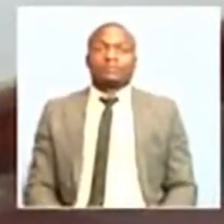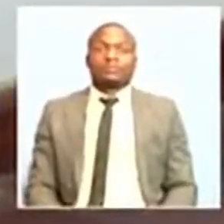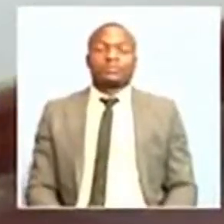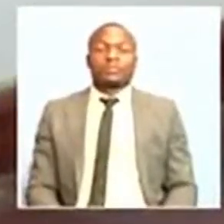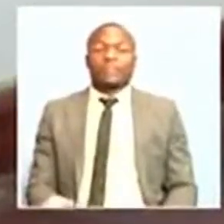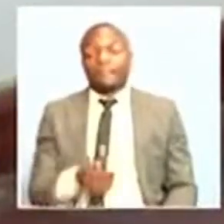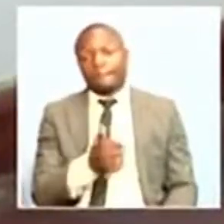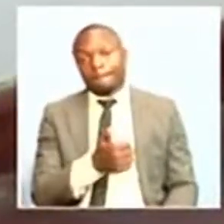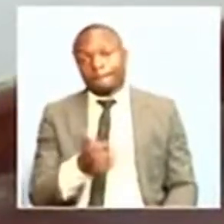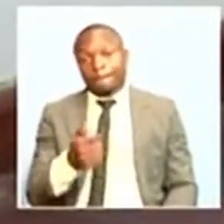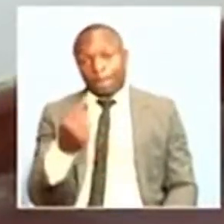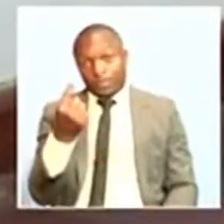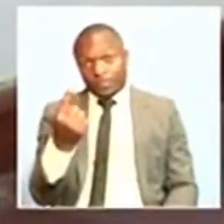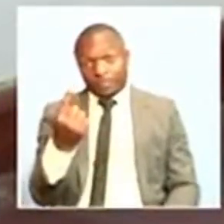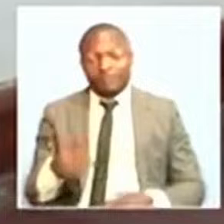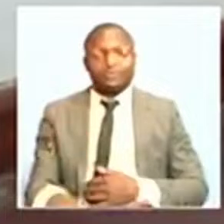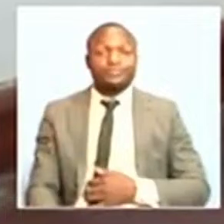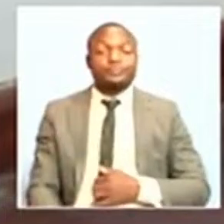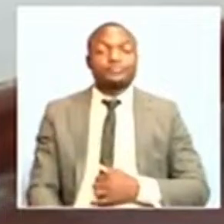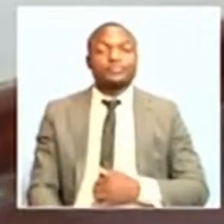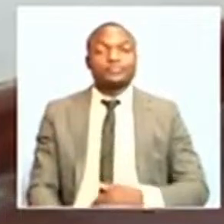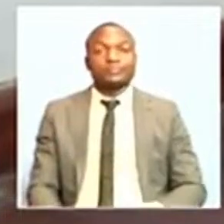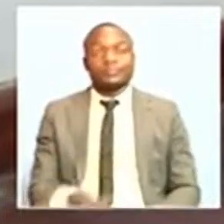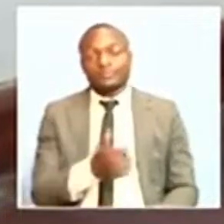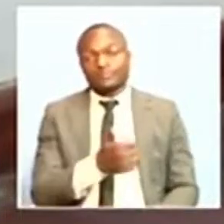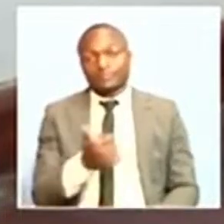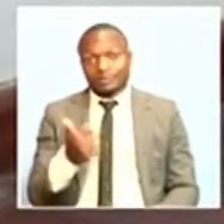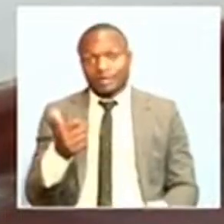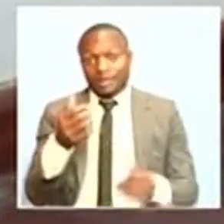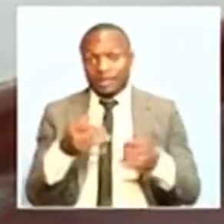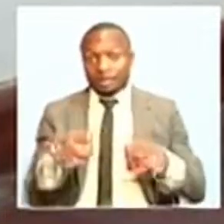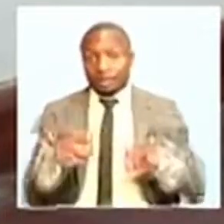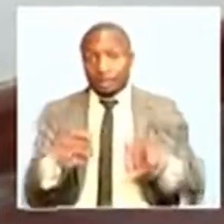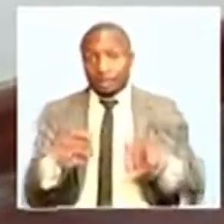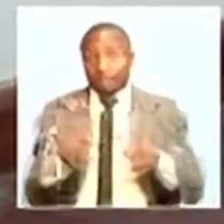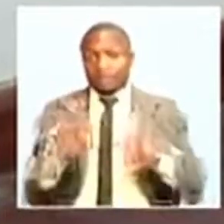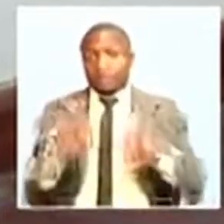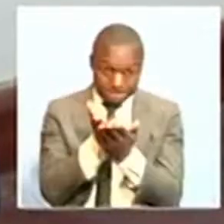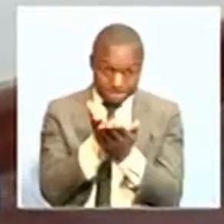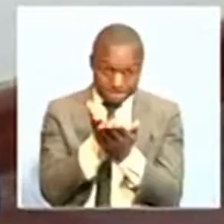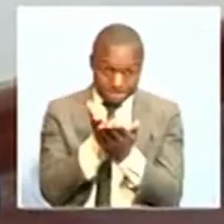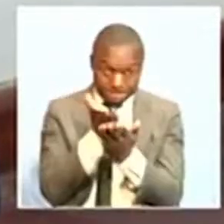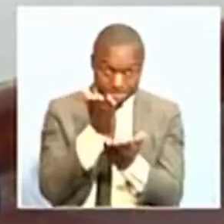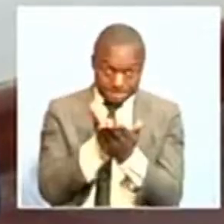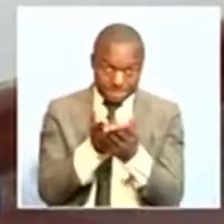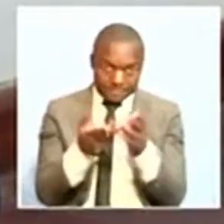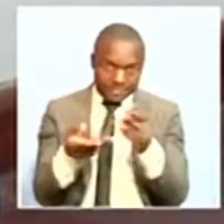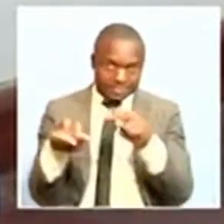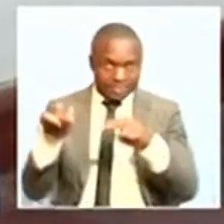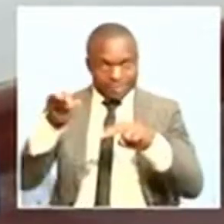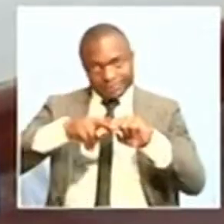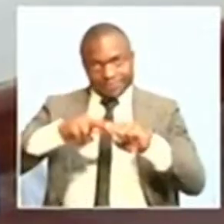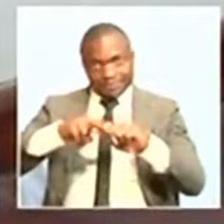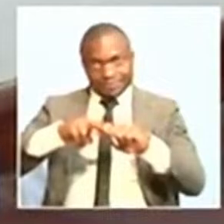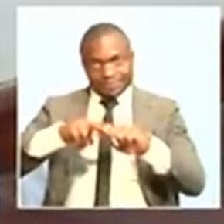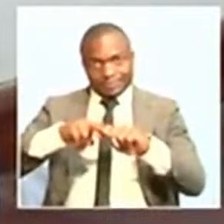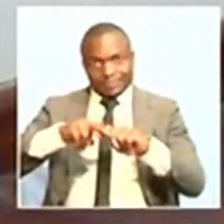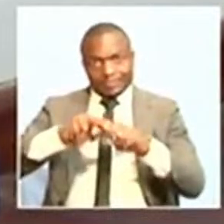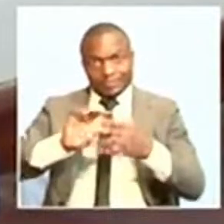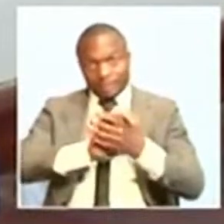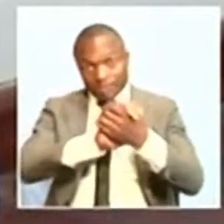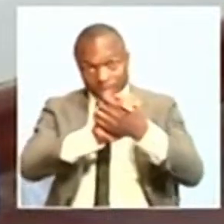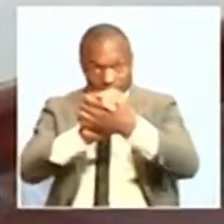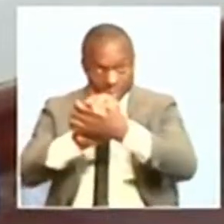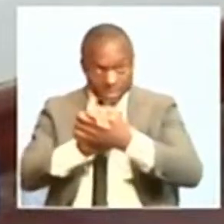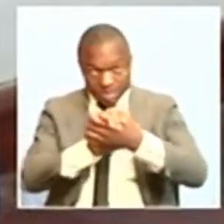Then the other one, the other significant proposal is the increase of the corporate income